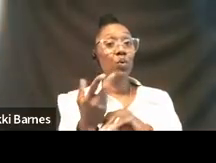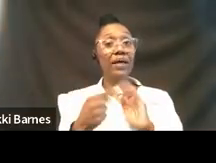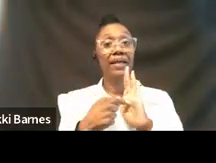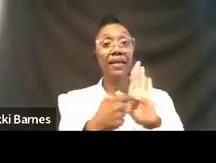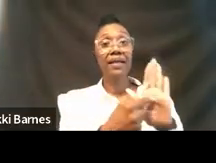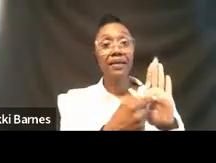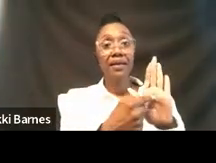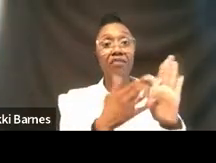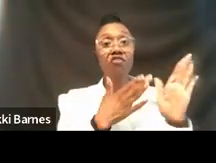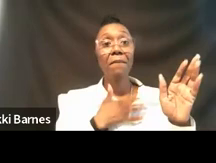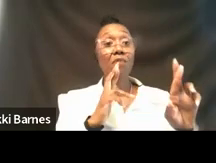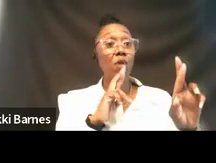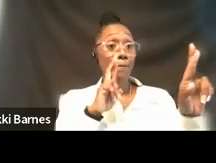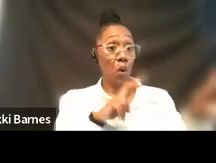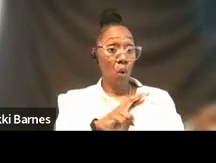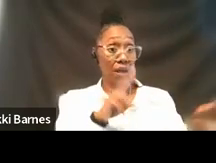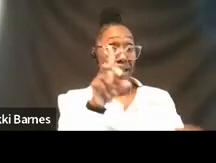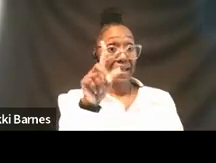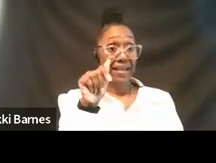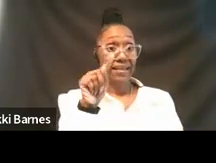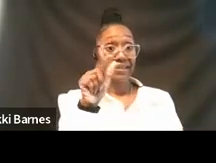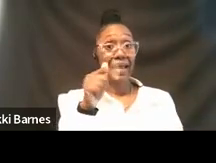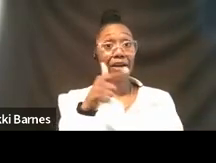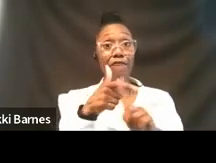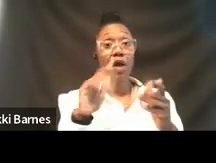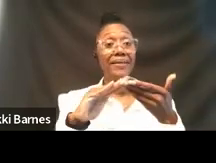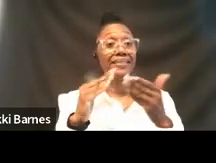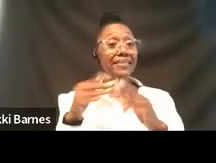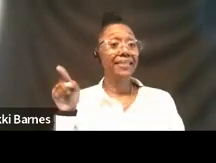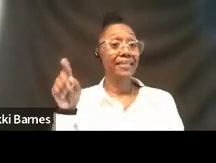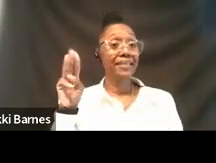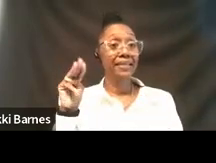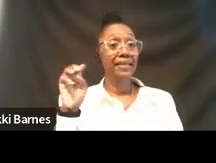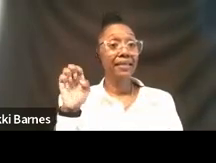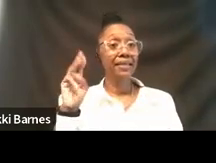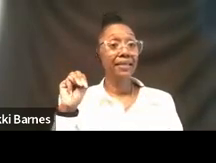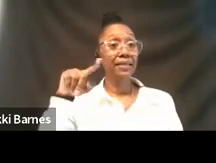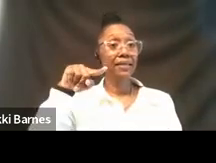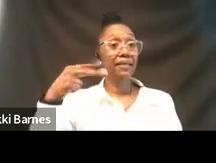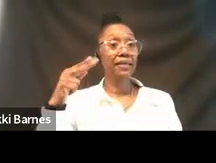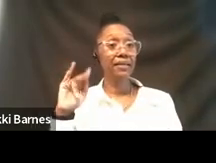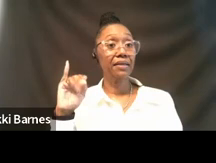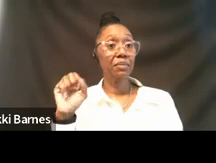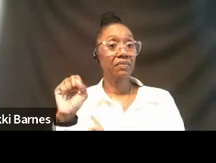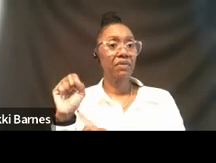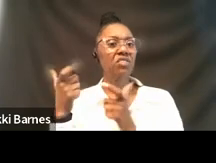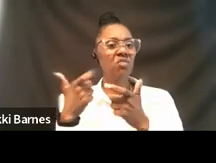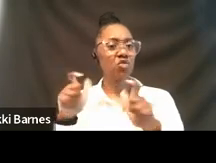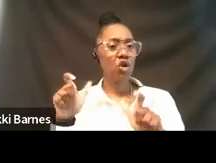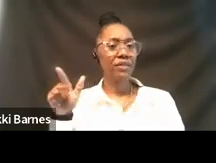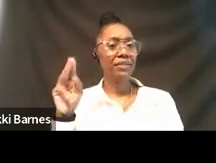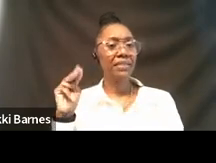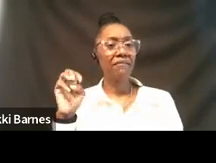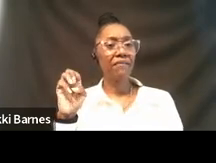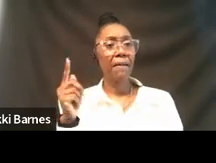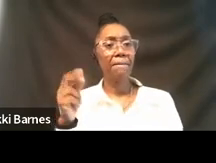my reports to you today is actually some data from the city of Memphis. Memphis is a city that's relatively large. It has a metropolitan area